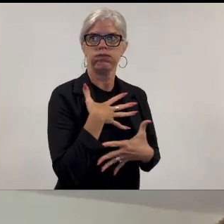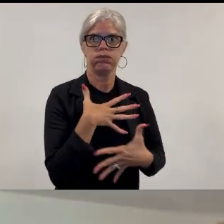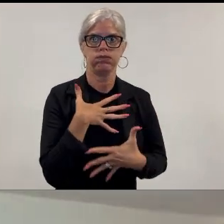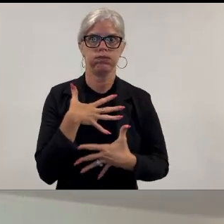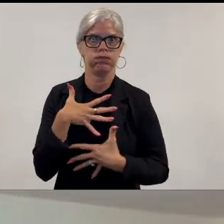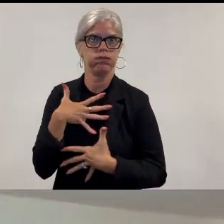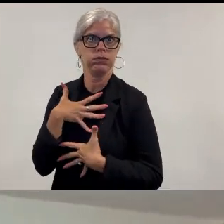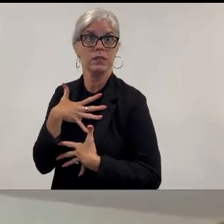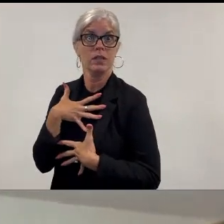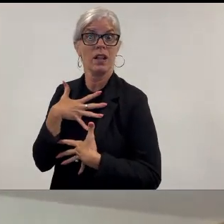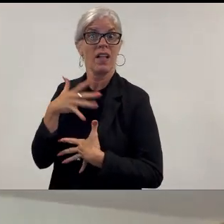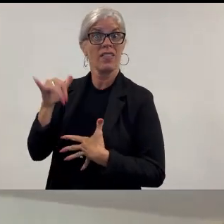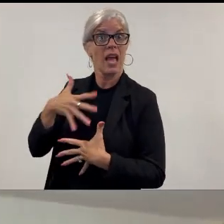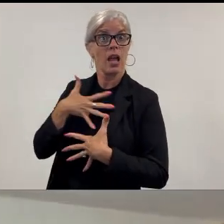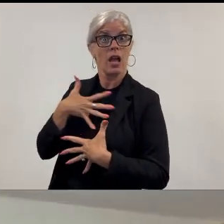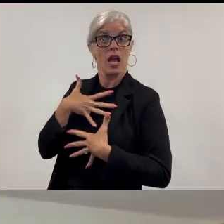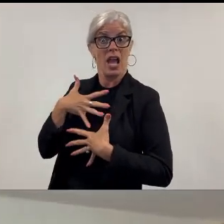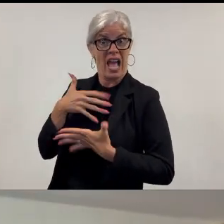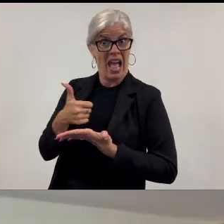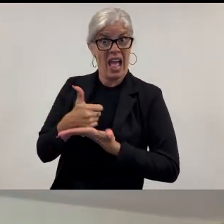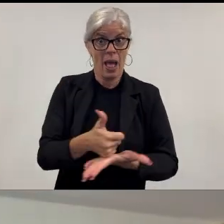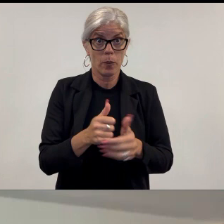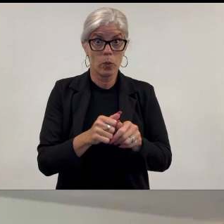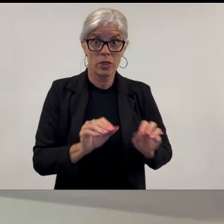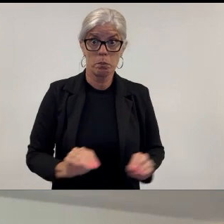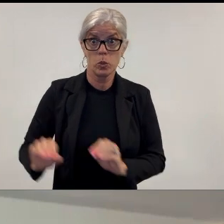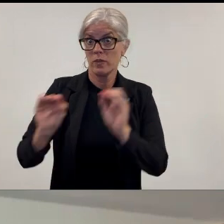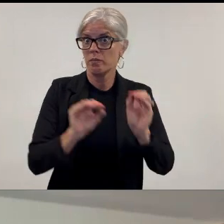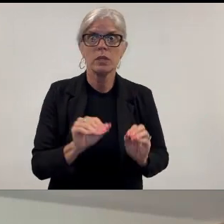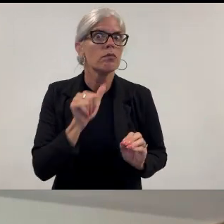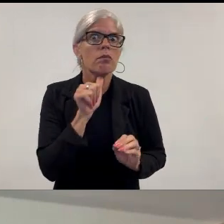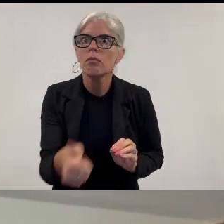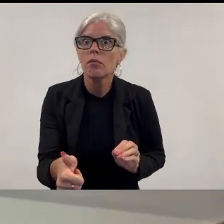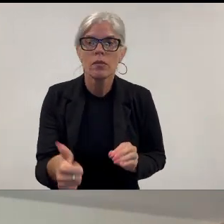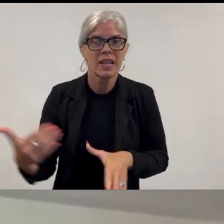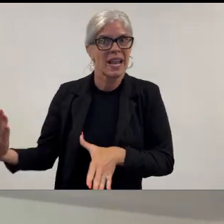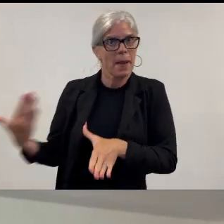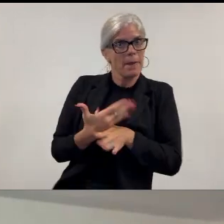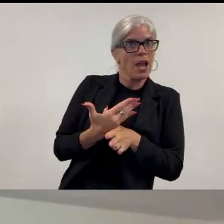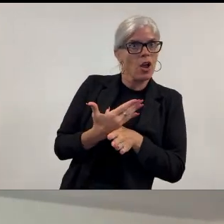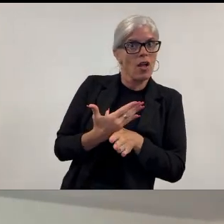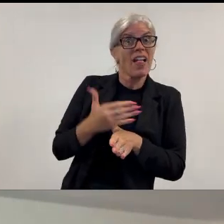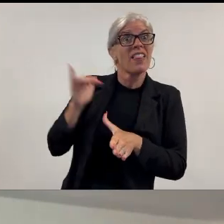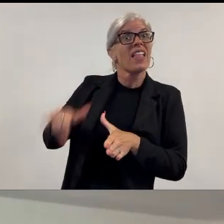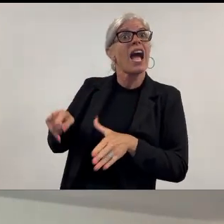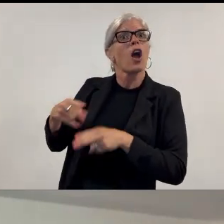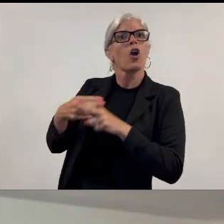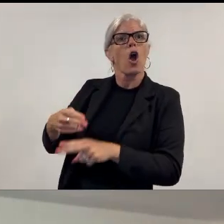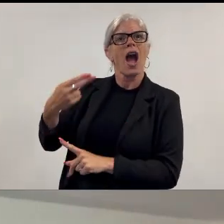how we respond to the environment. So if we're anxious and we